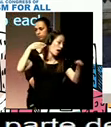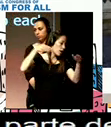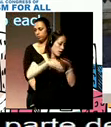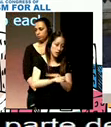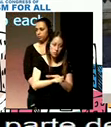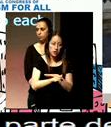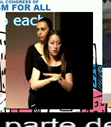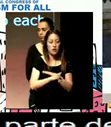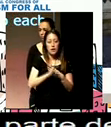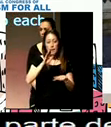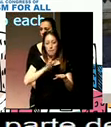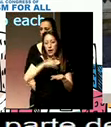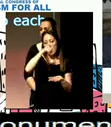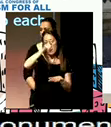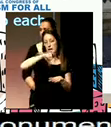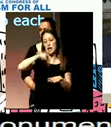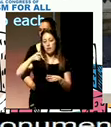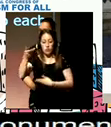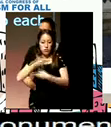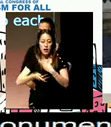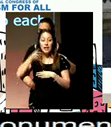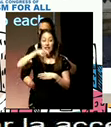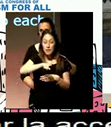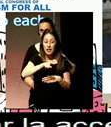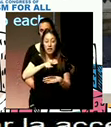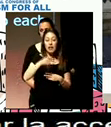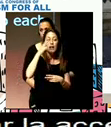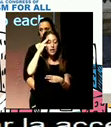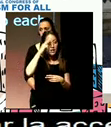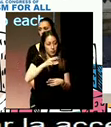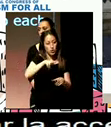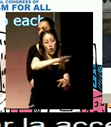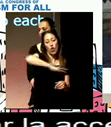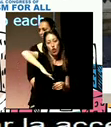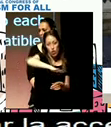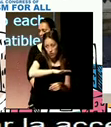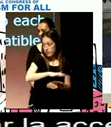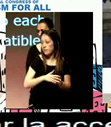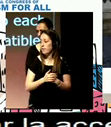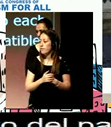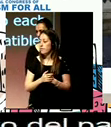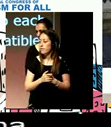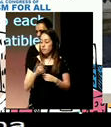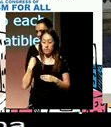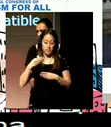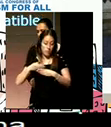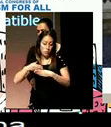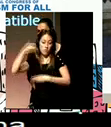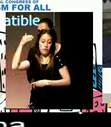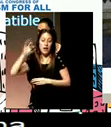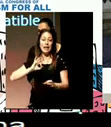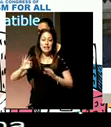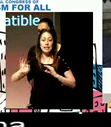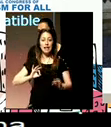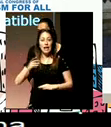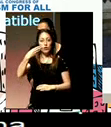Monuments have to have this compatible accessibility and respecting people and the heritage. Here is the